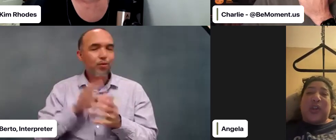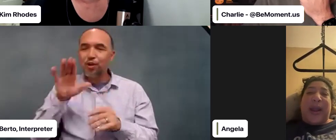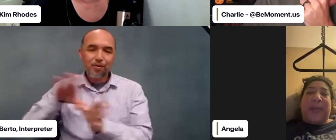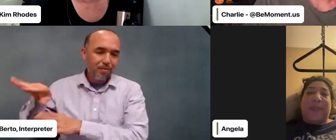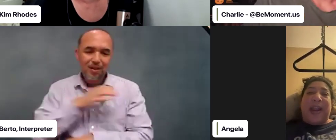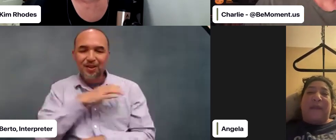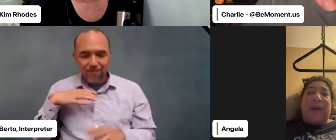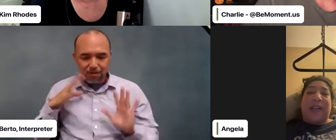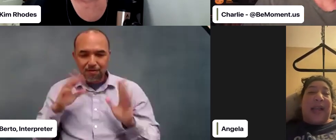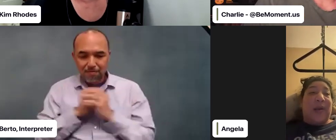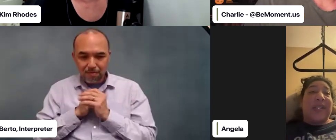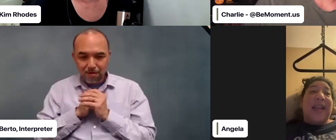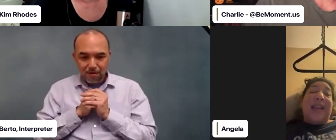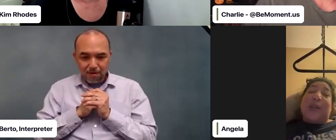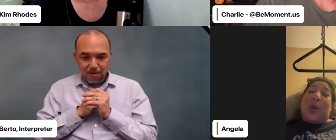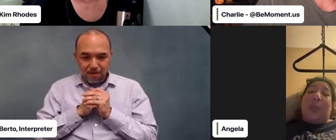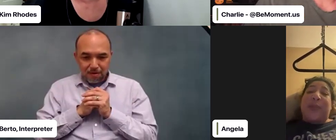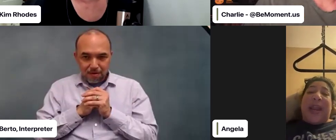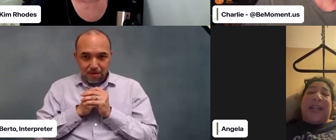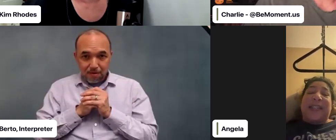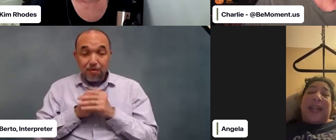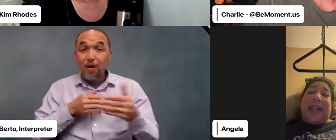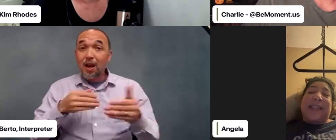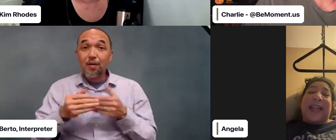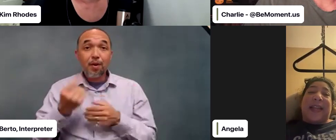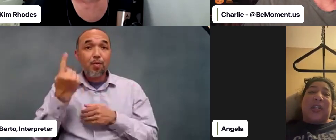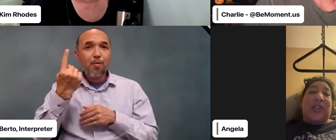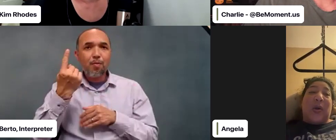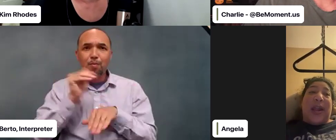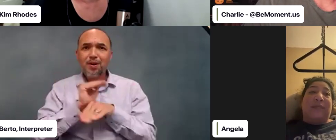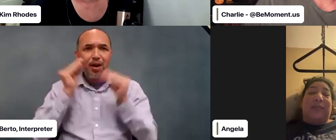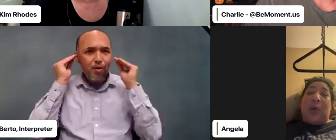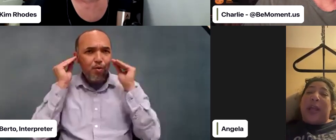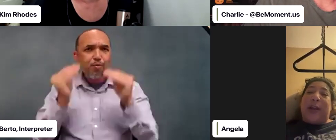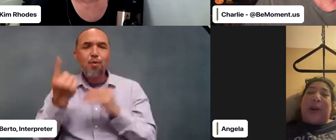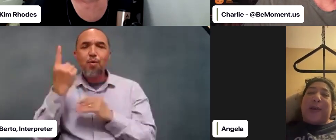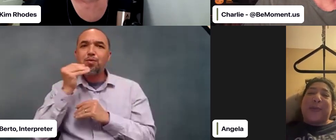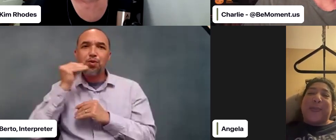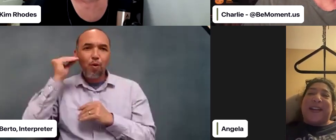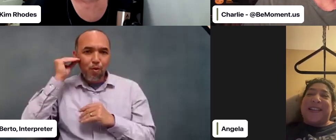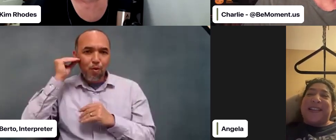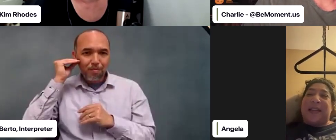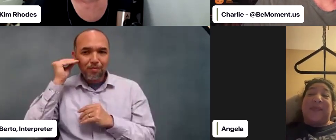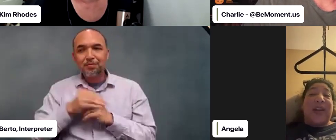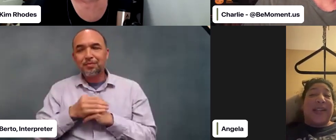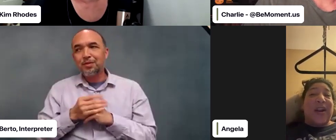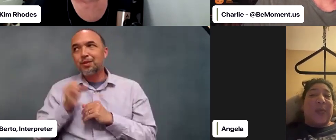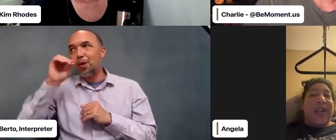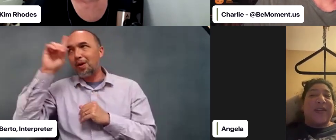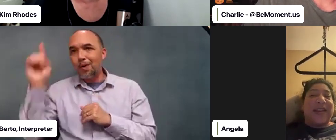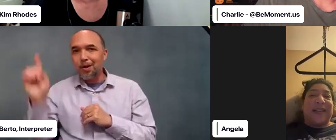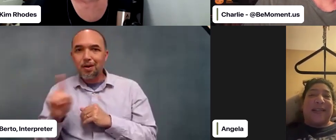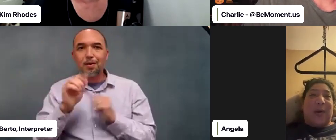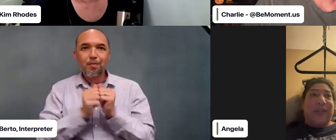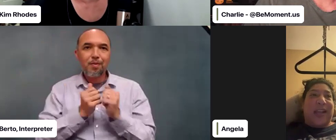so happened to be at a friend's house. So I'm with my aunt and niece. And so I don't like her house because it's very scary. We